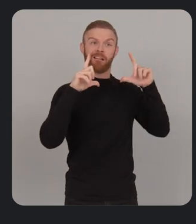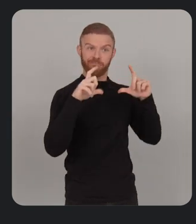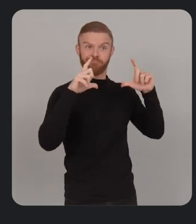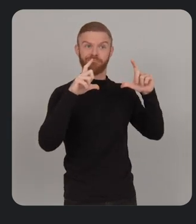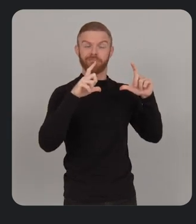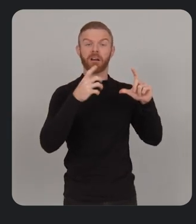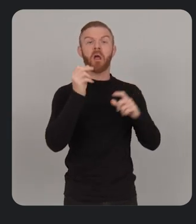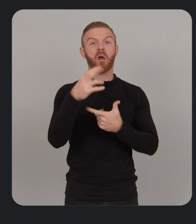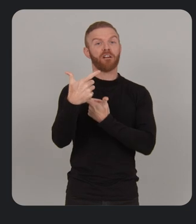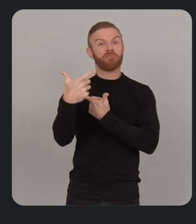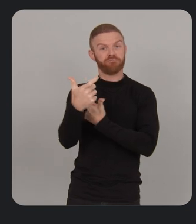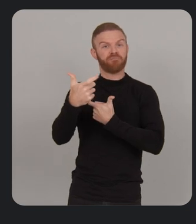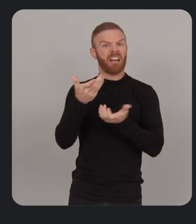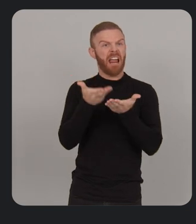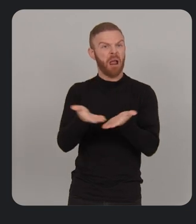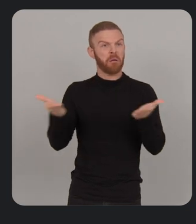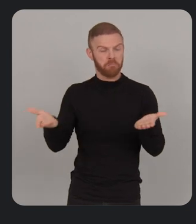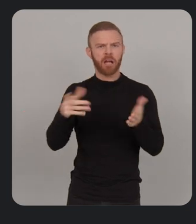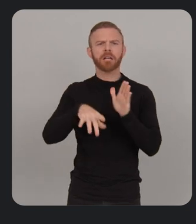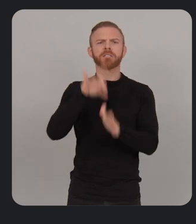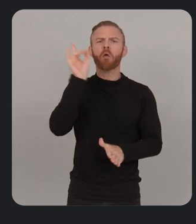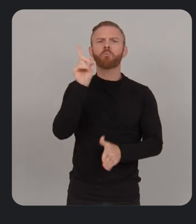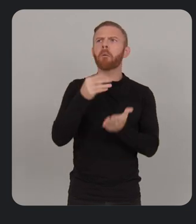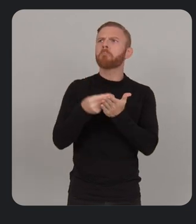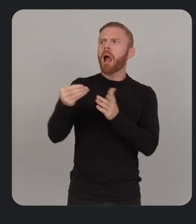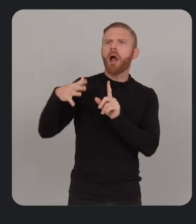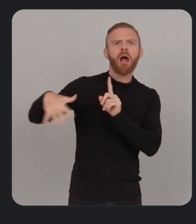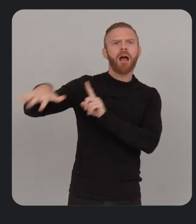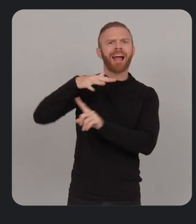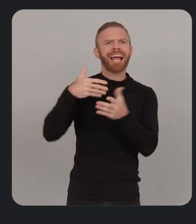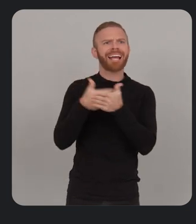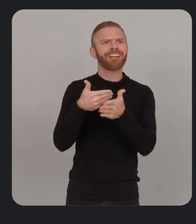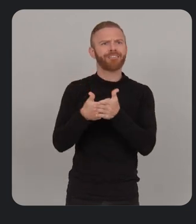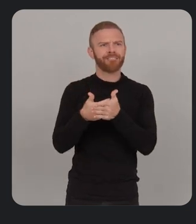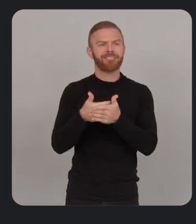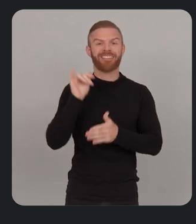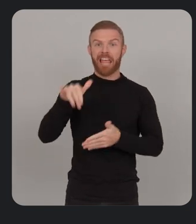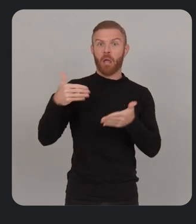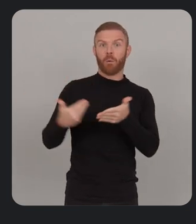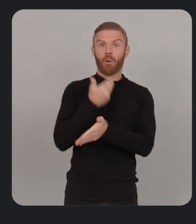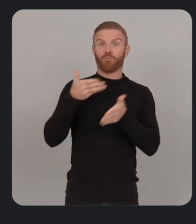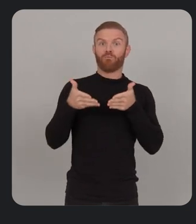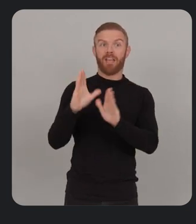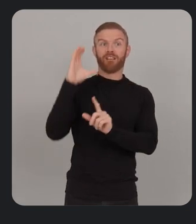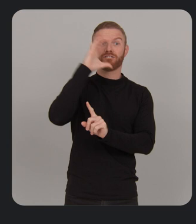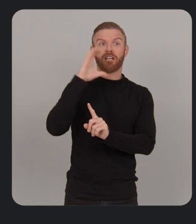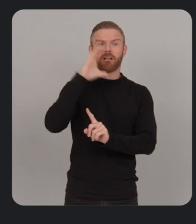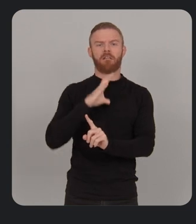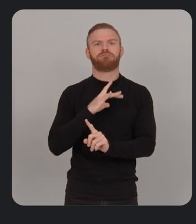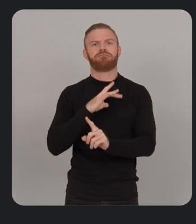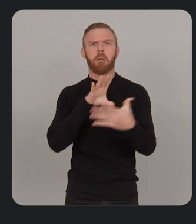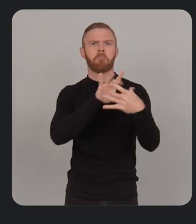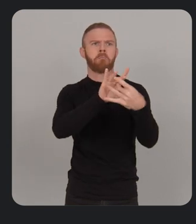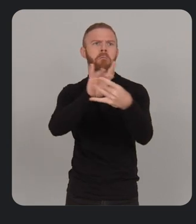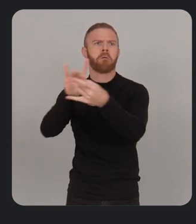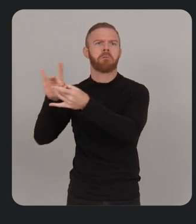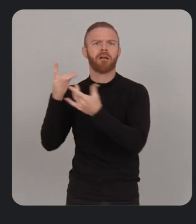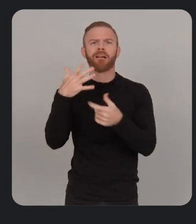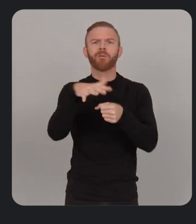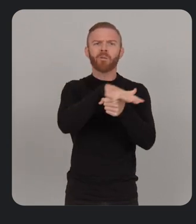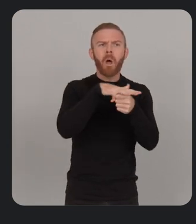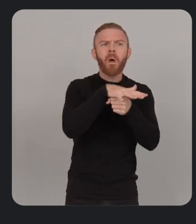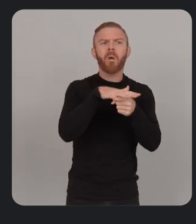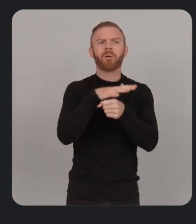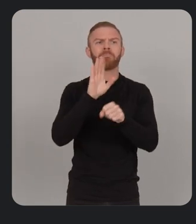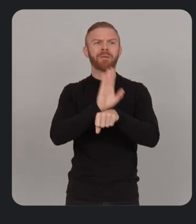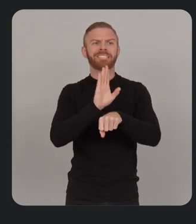screenshot of an item, then find where to get in nearby instantly. This new way of searching will help you find and connect